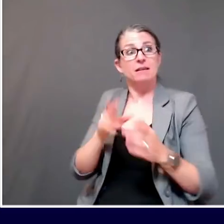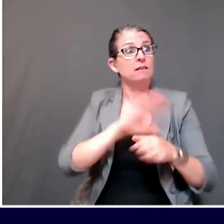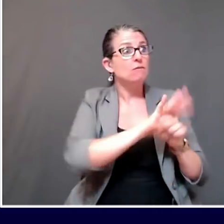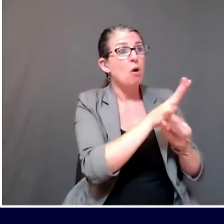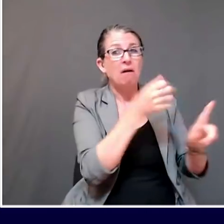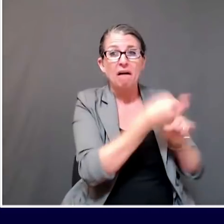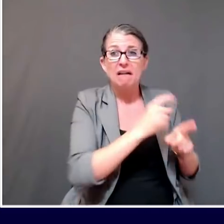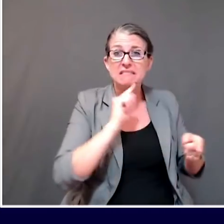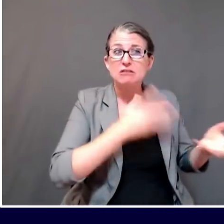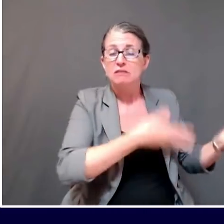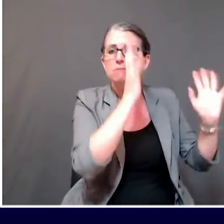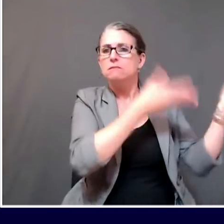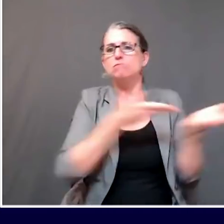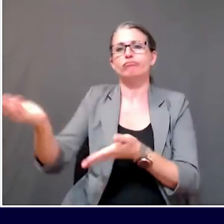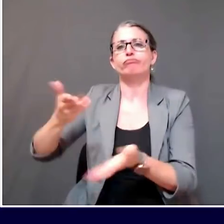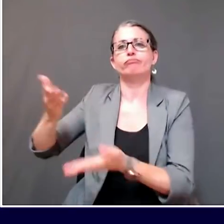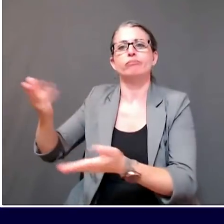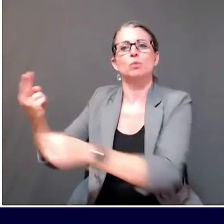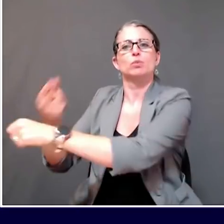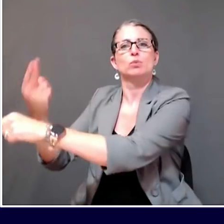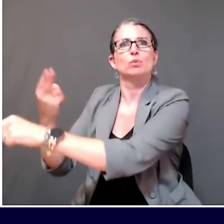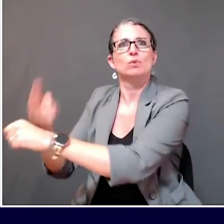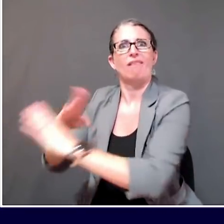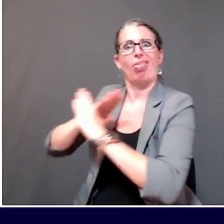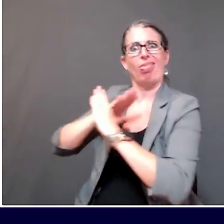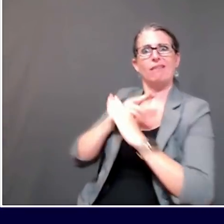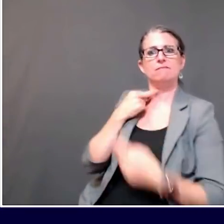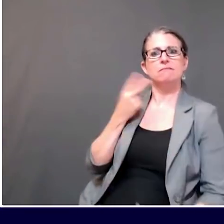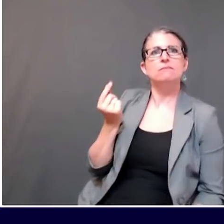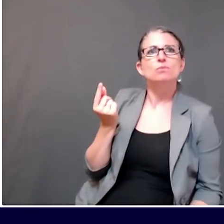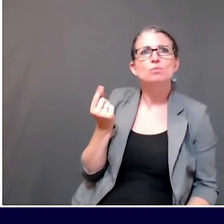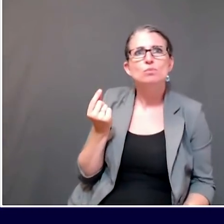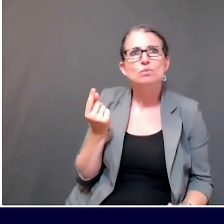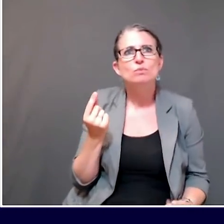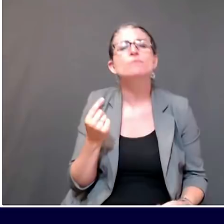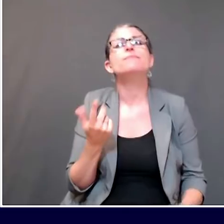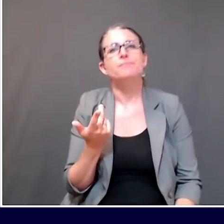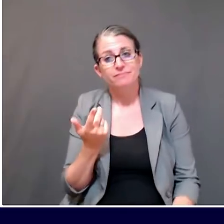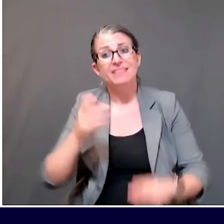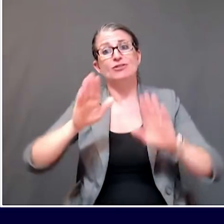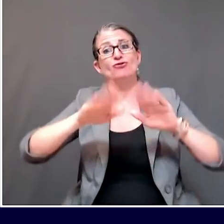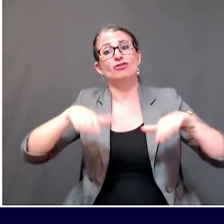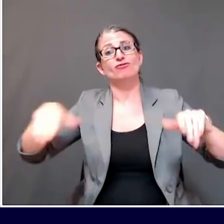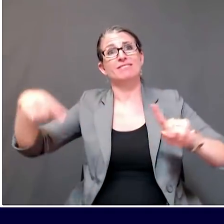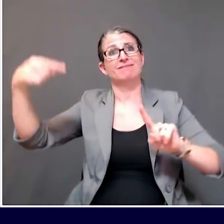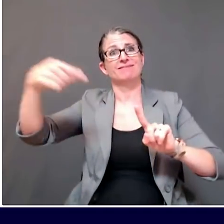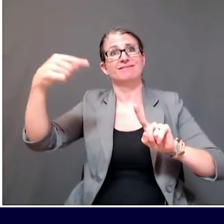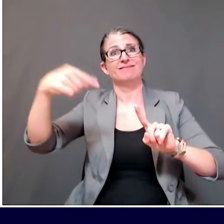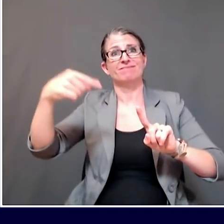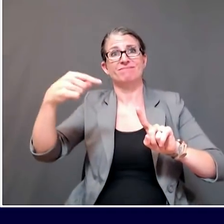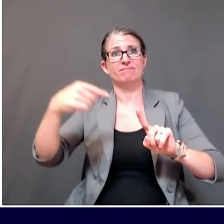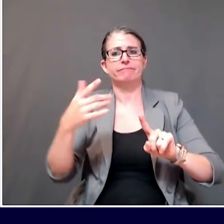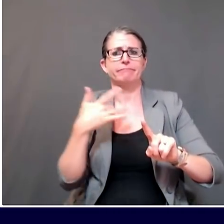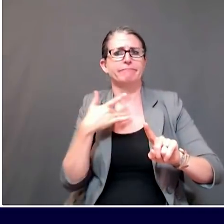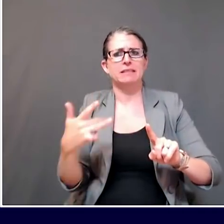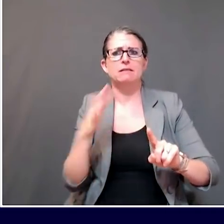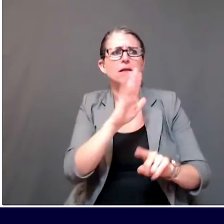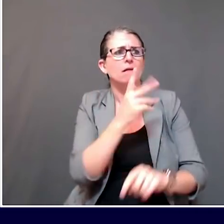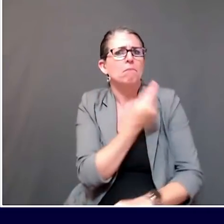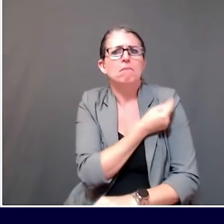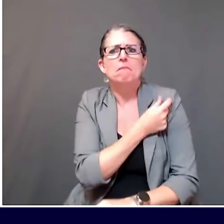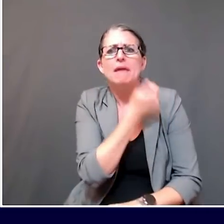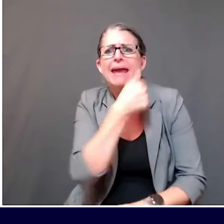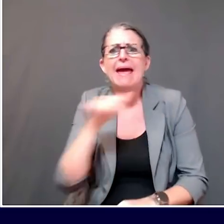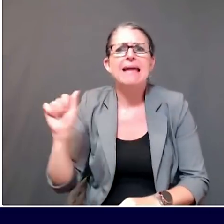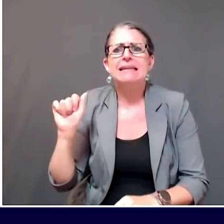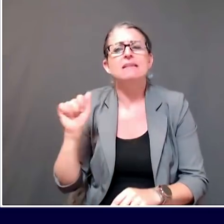vaccines more at the childhood level to make sure kids go into the fall with all of their vaccinations fully on board. There's going to be more